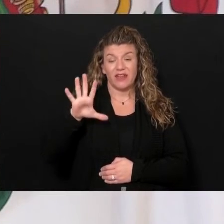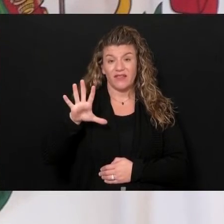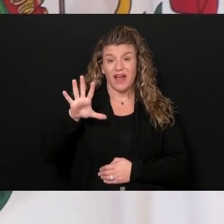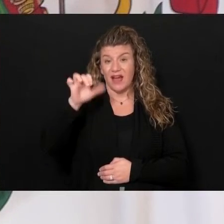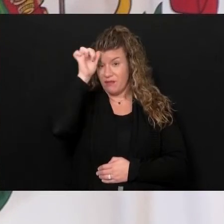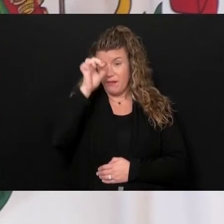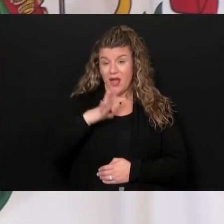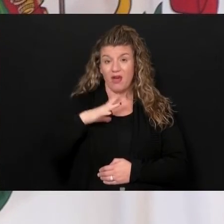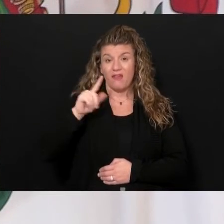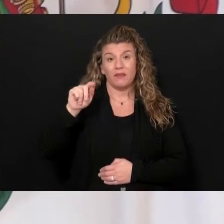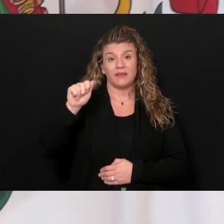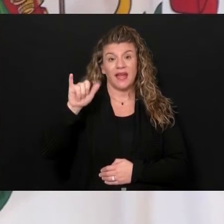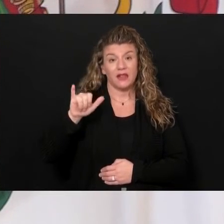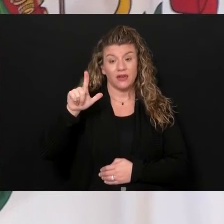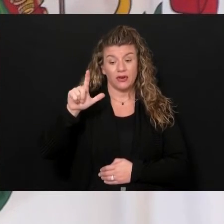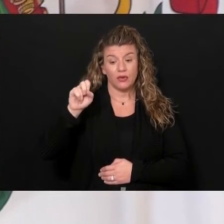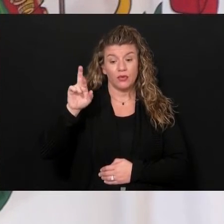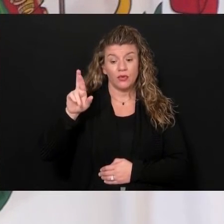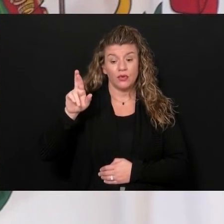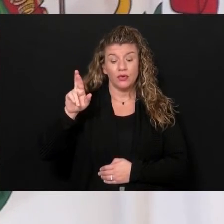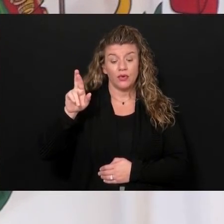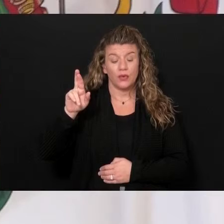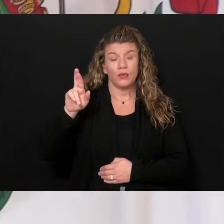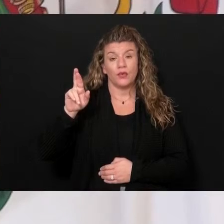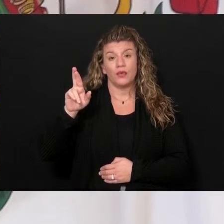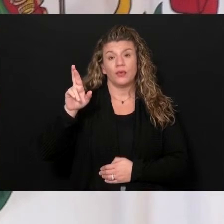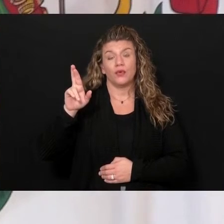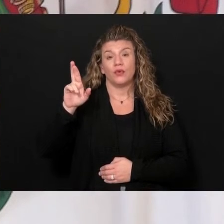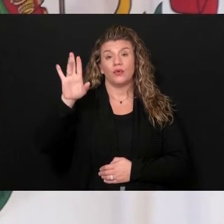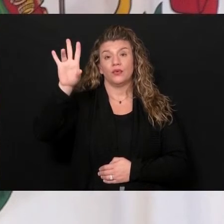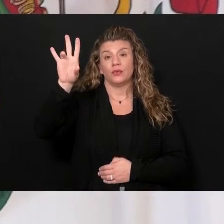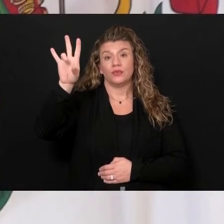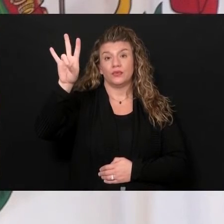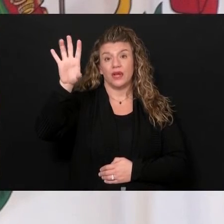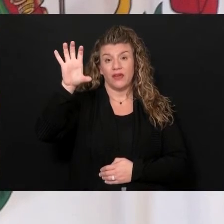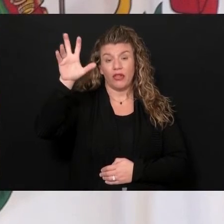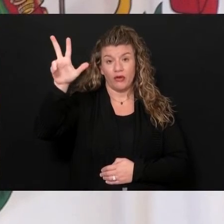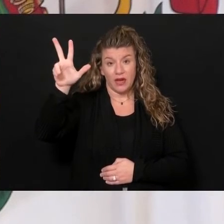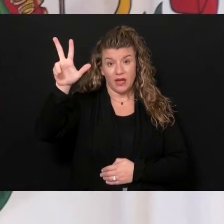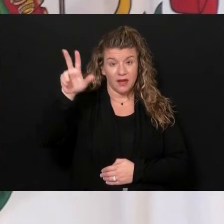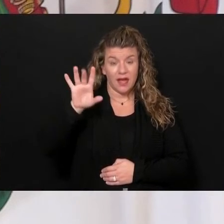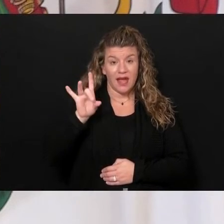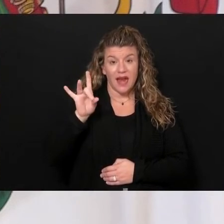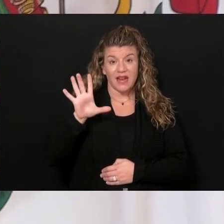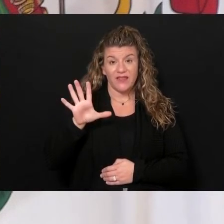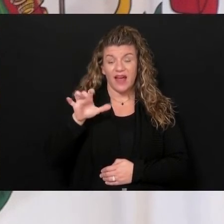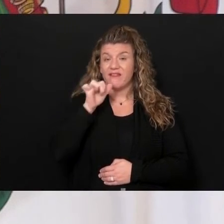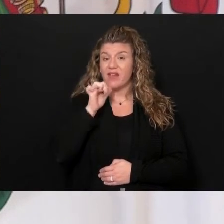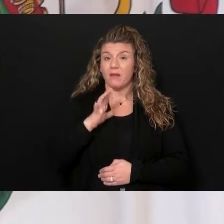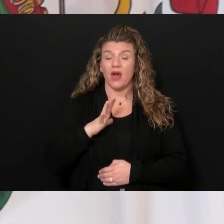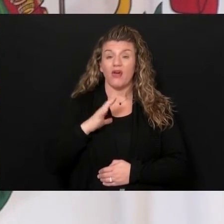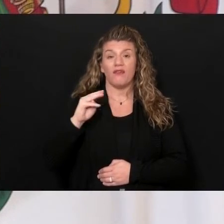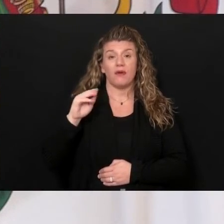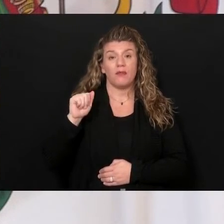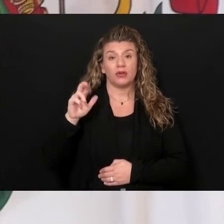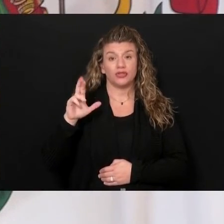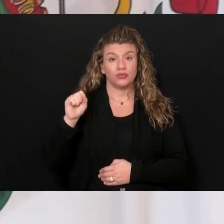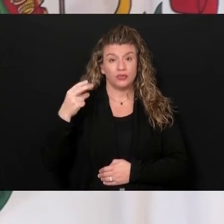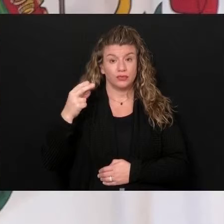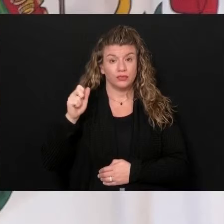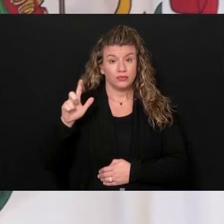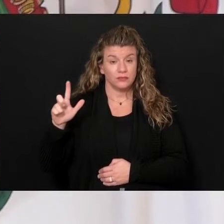75-year-old male from Taylor County. Our 703rd death, an 85-year-old female from Marshall